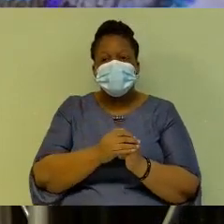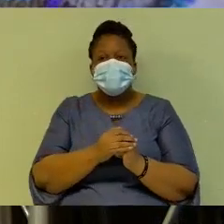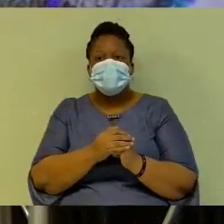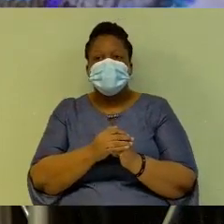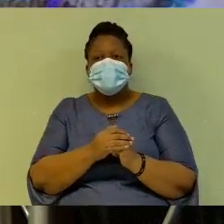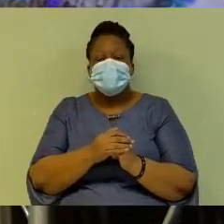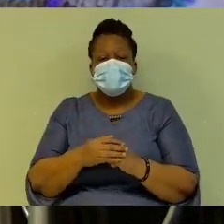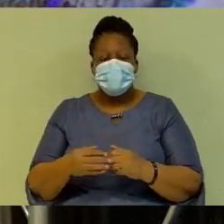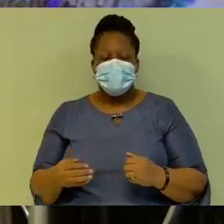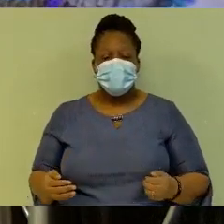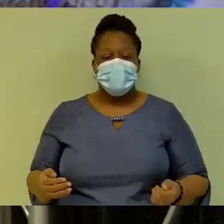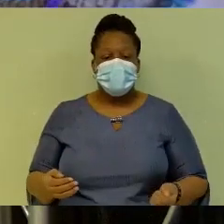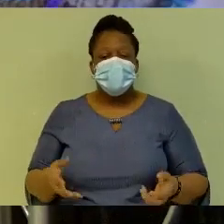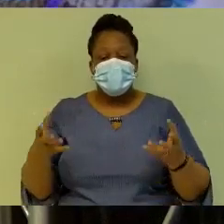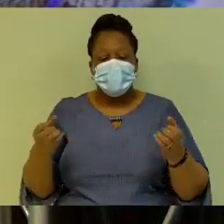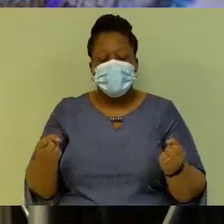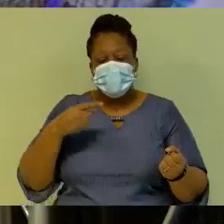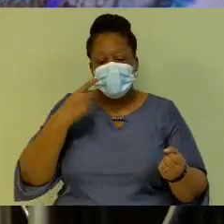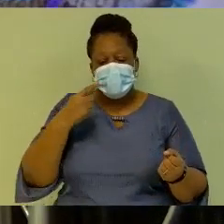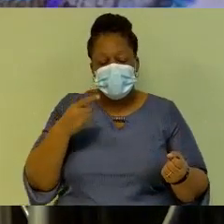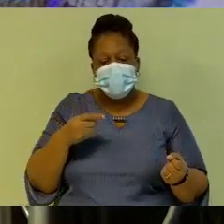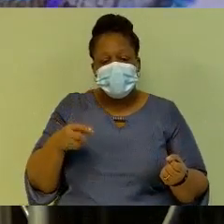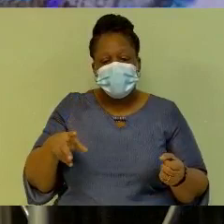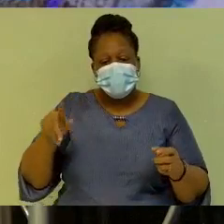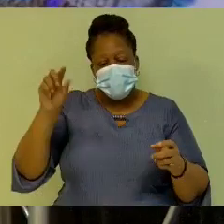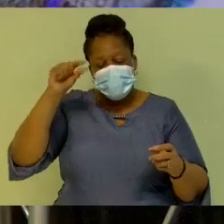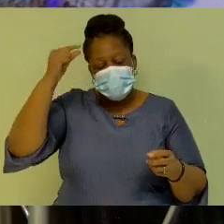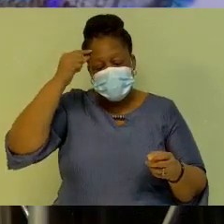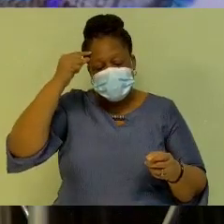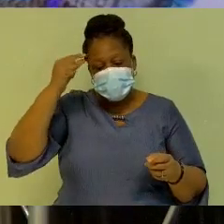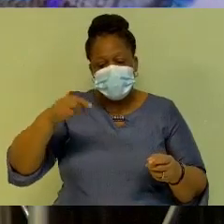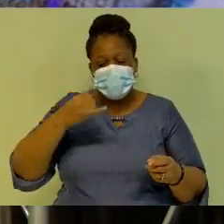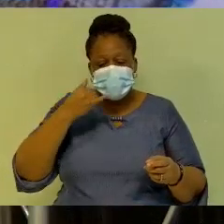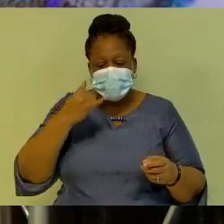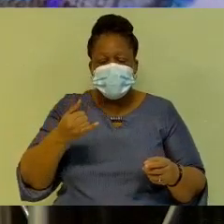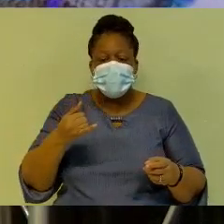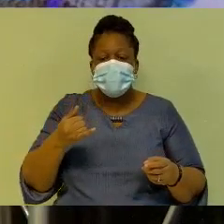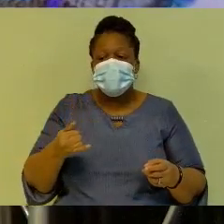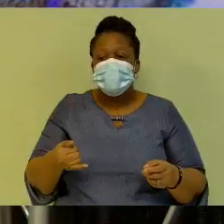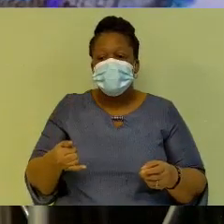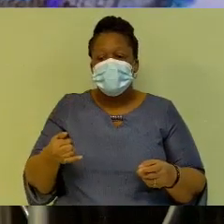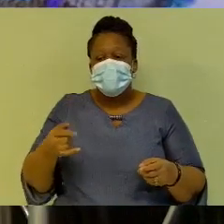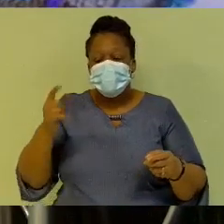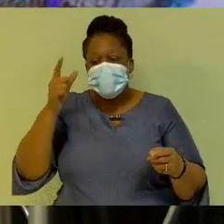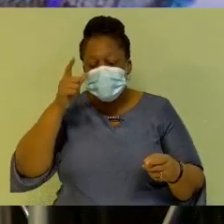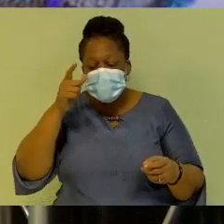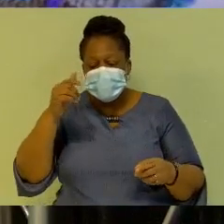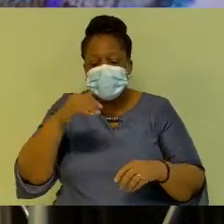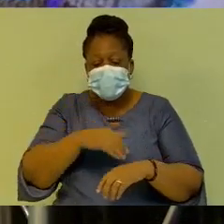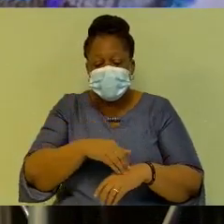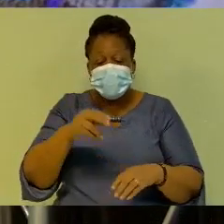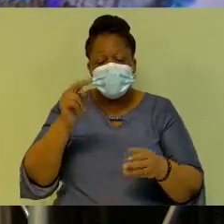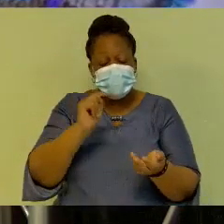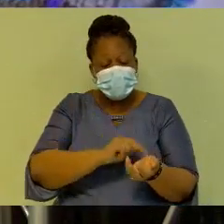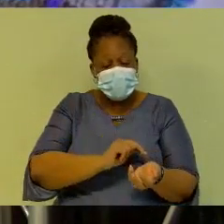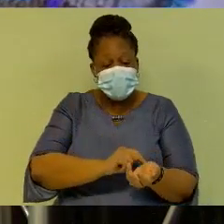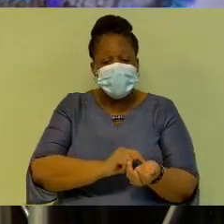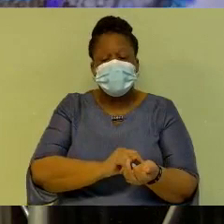our Team Unity government has been addressing since taking office the state of nursing in the Federation. As early